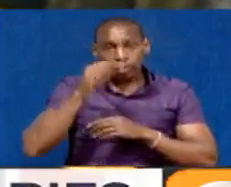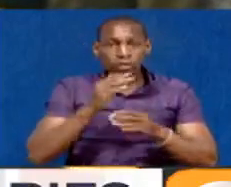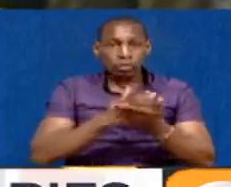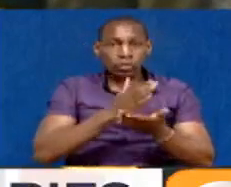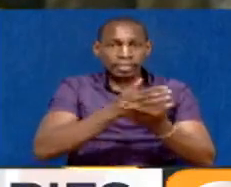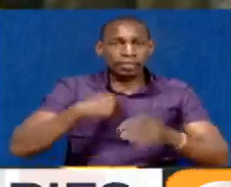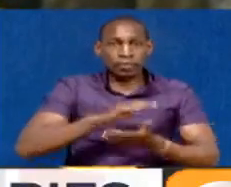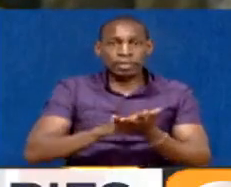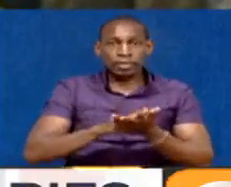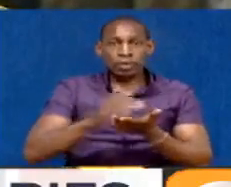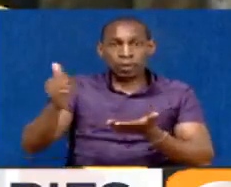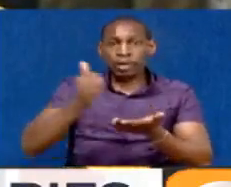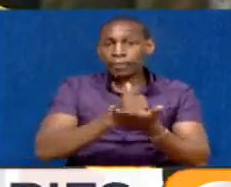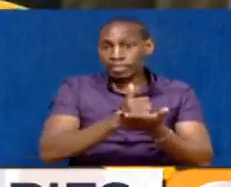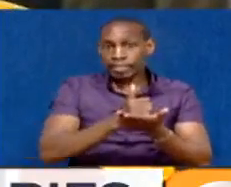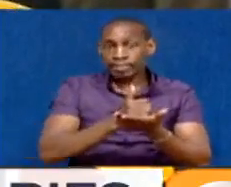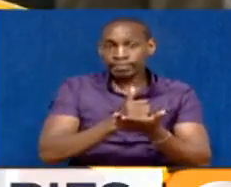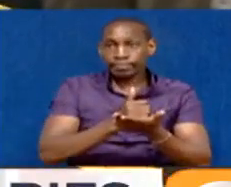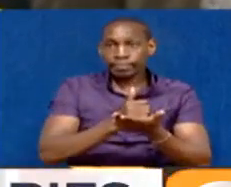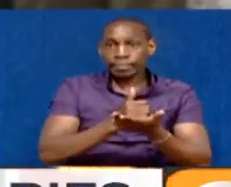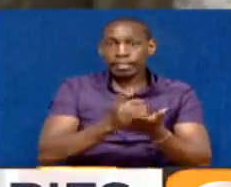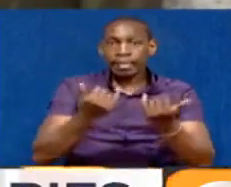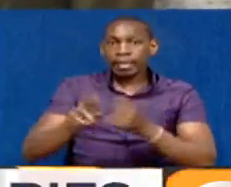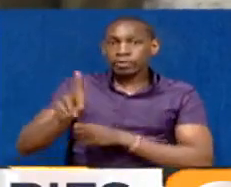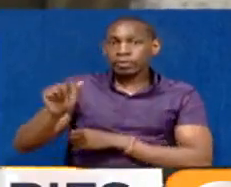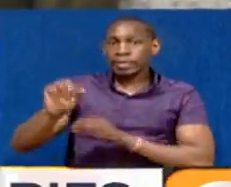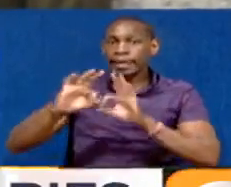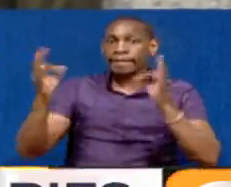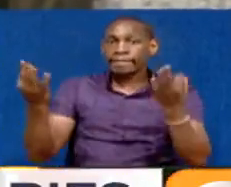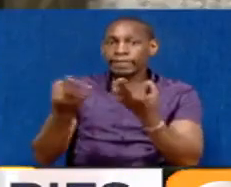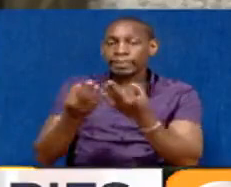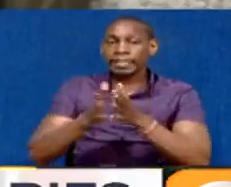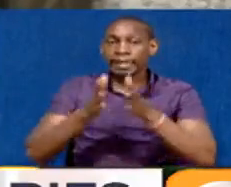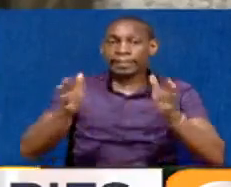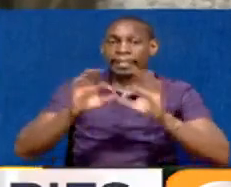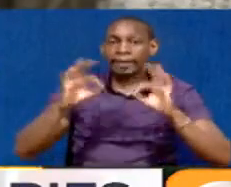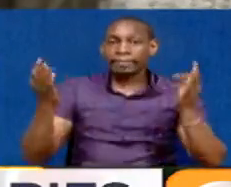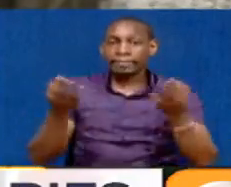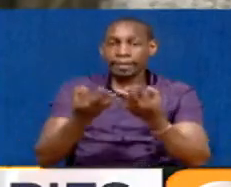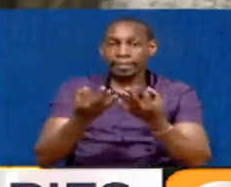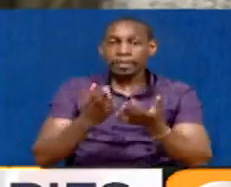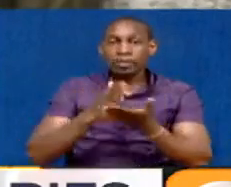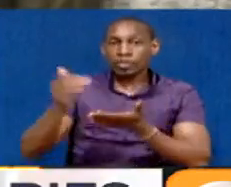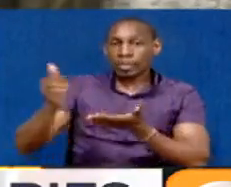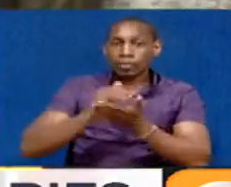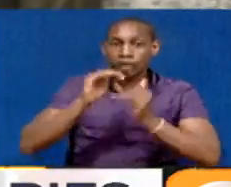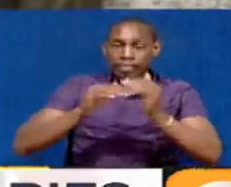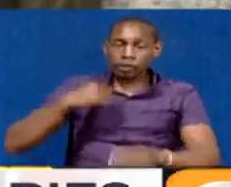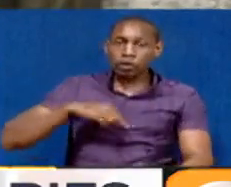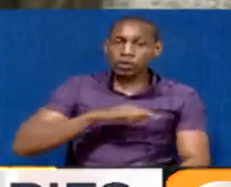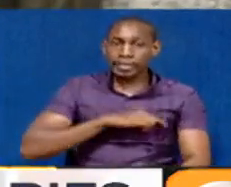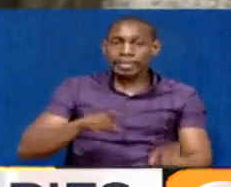some of us also have some space. Kindly, the UDA family is a big family. It will accommodate all of